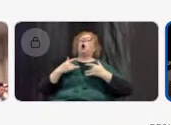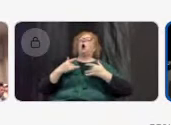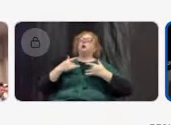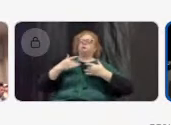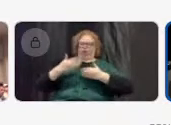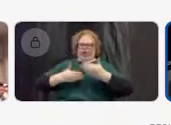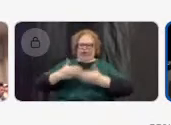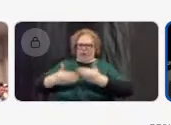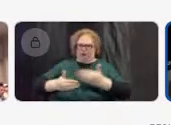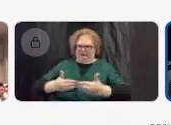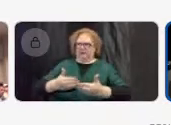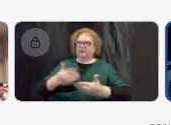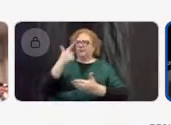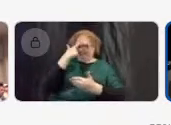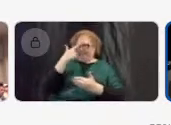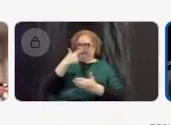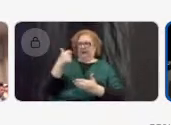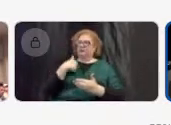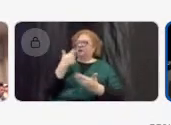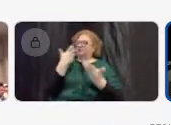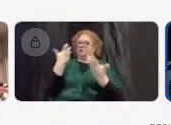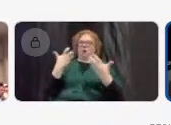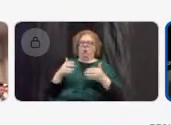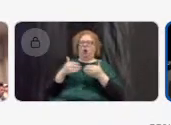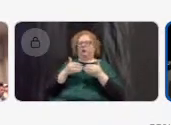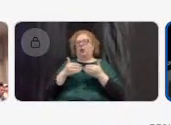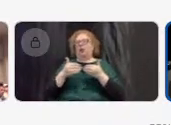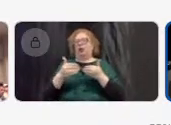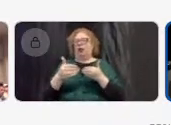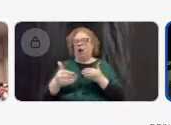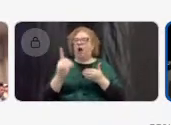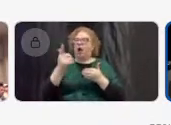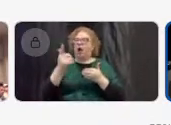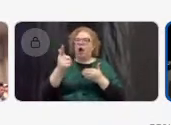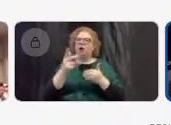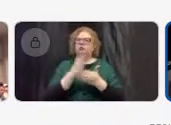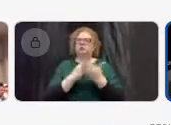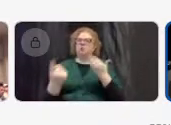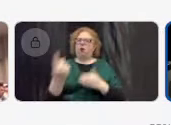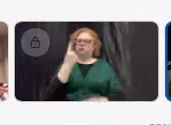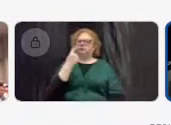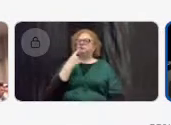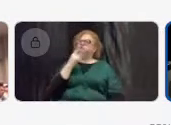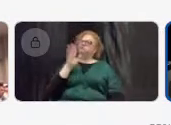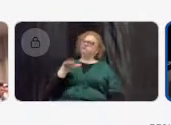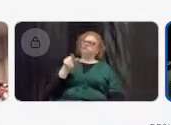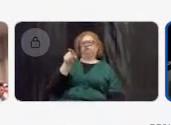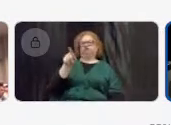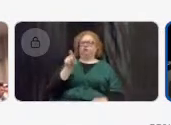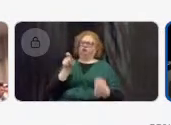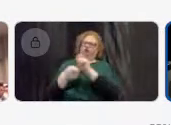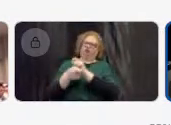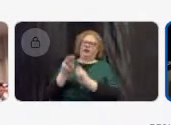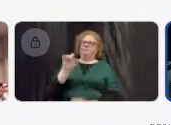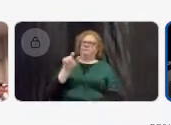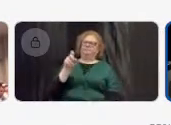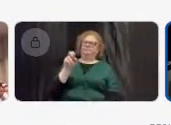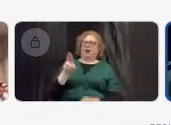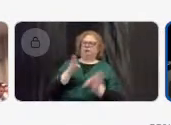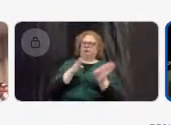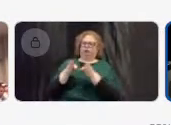and somebody says, hey, y'all have effectively amended the master street plan, nobody ever agreed to it, and then the city has